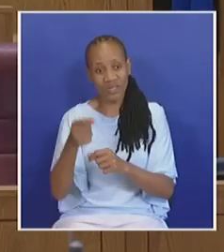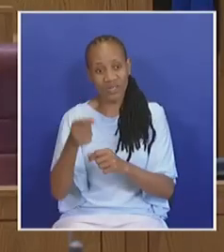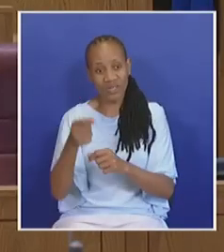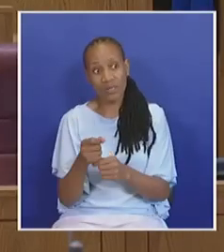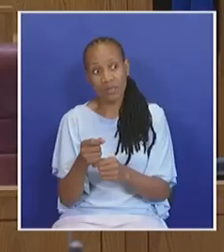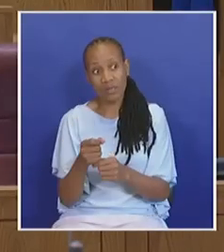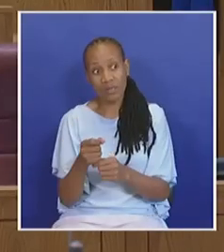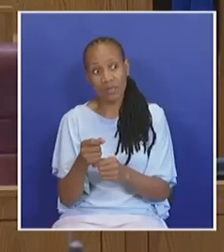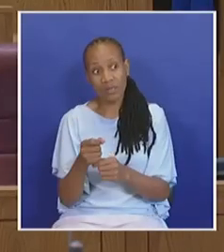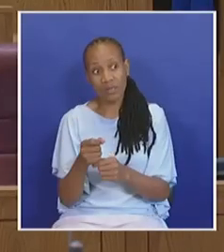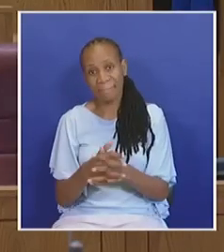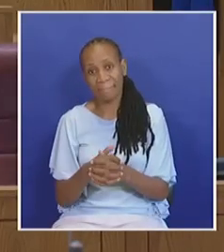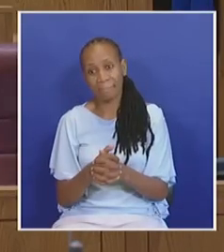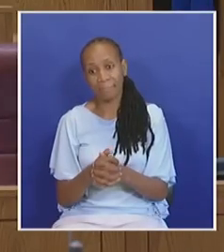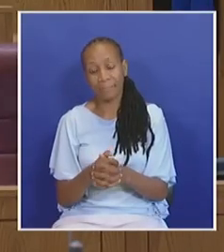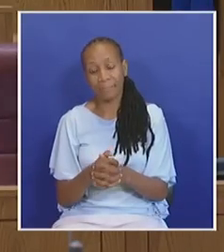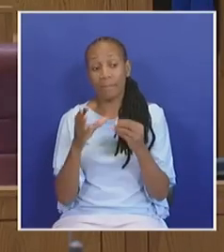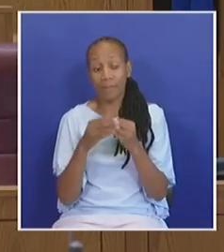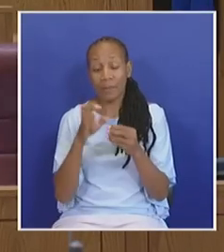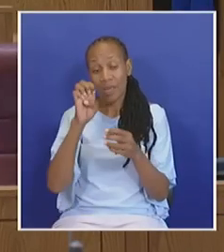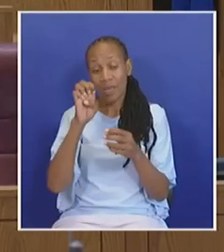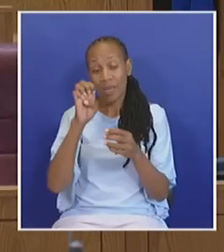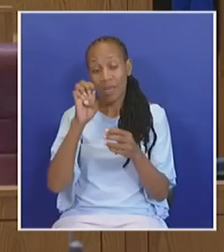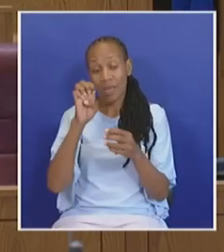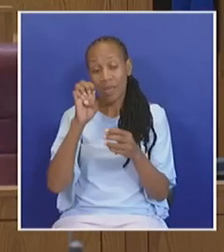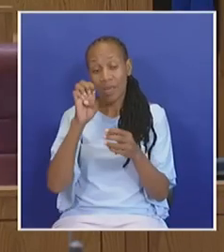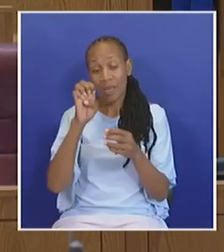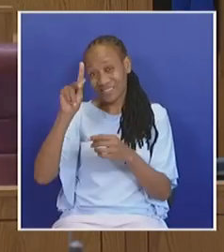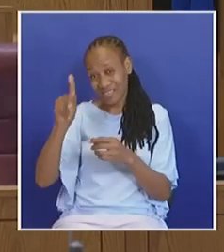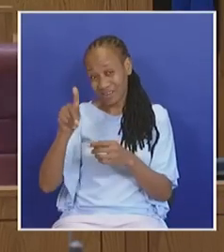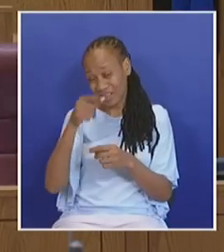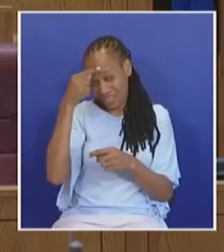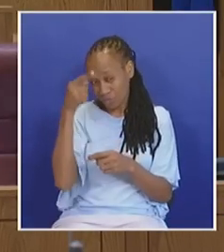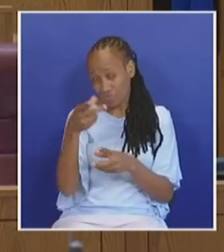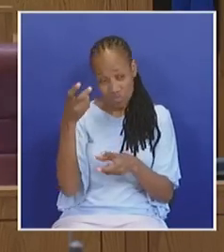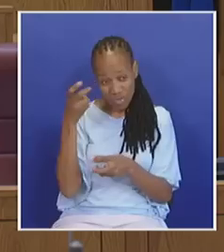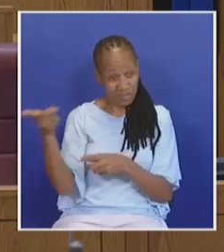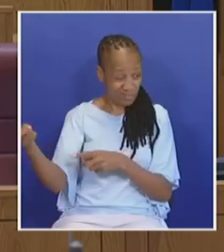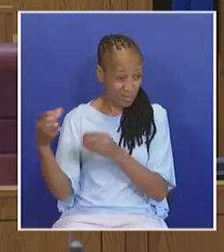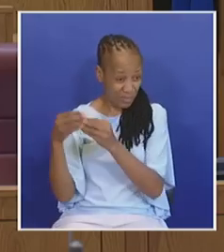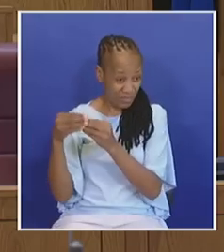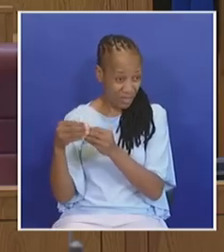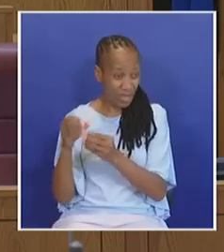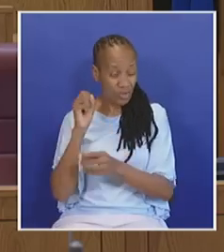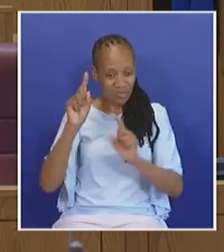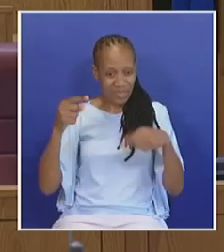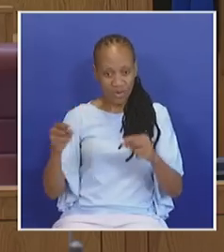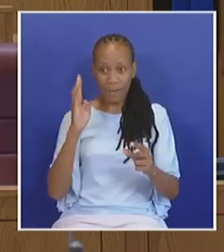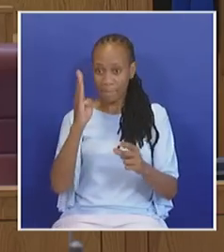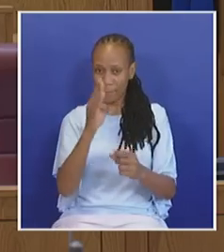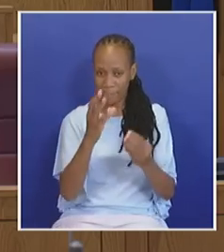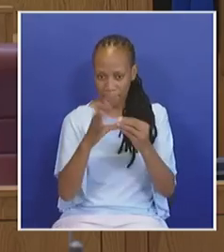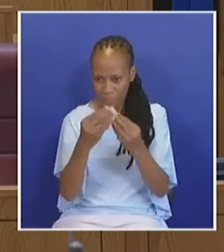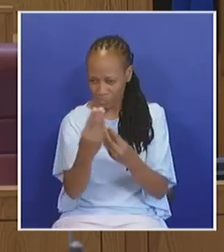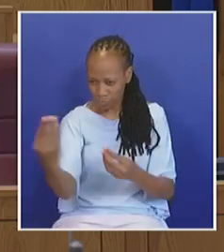Esak, I think you heard what the Honorable Member says. Speak through the chair and